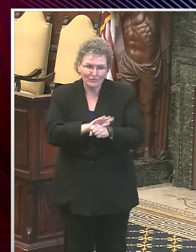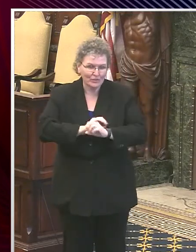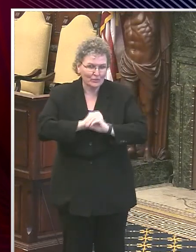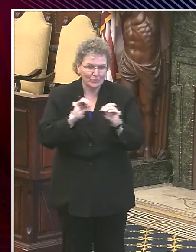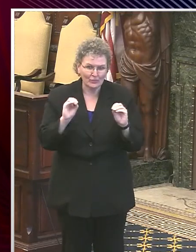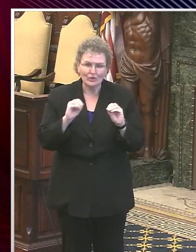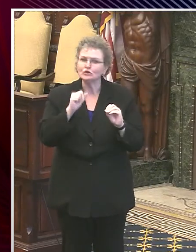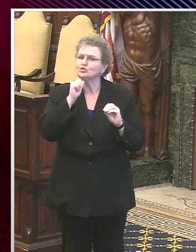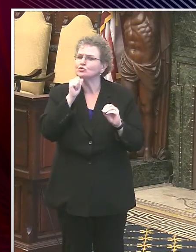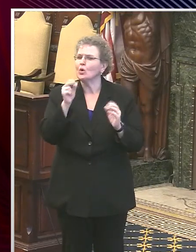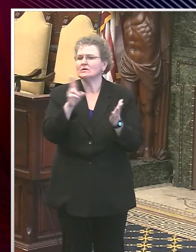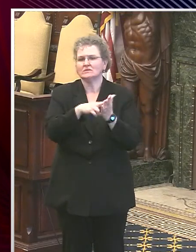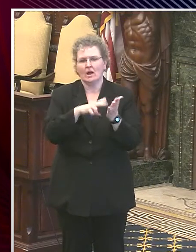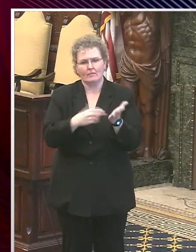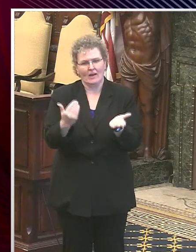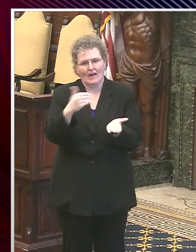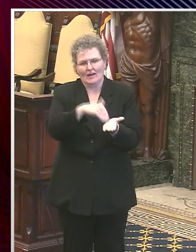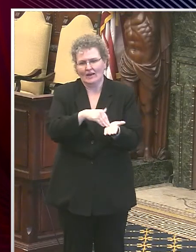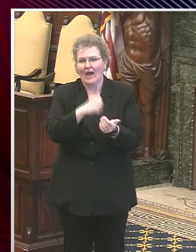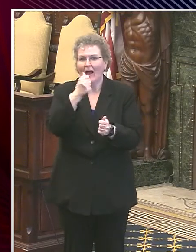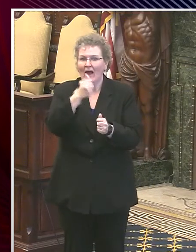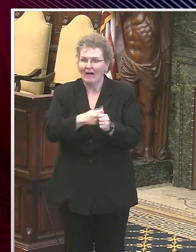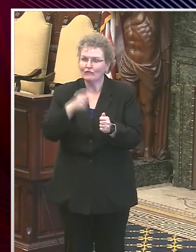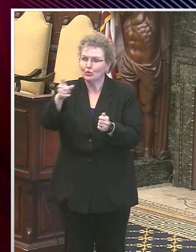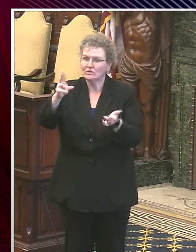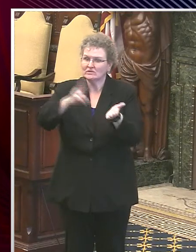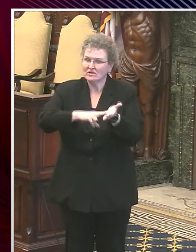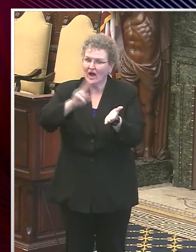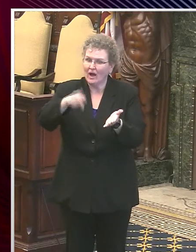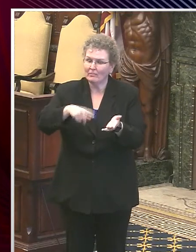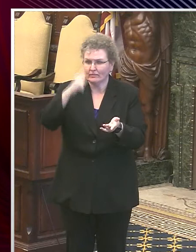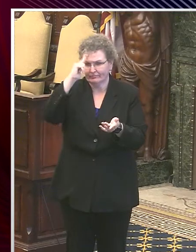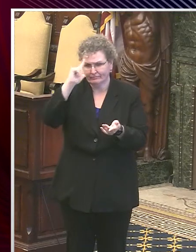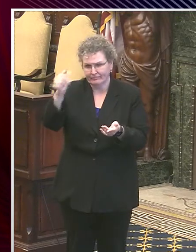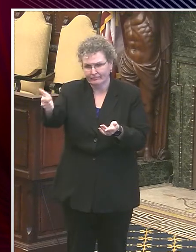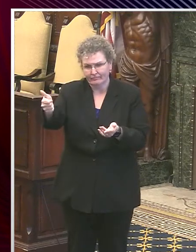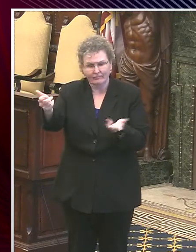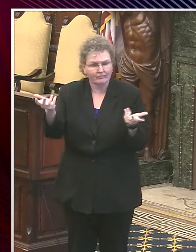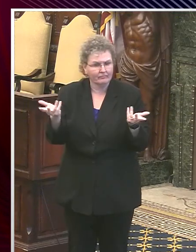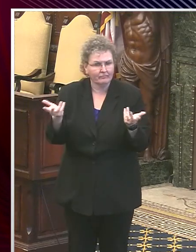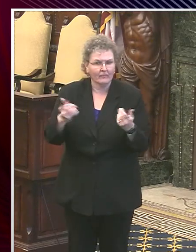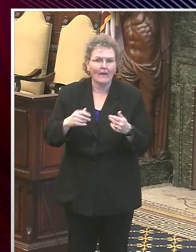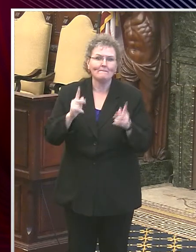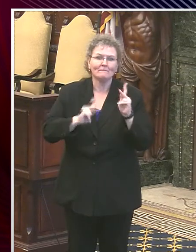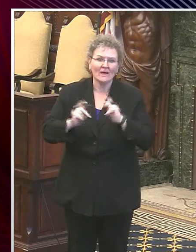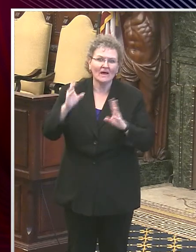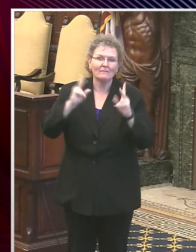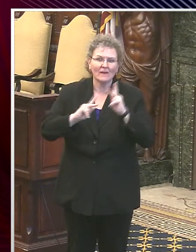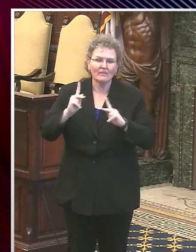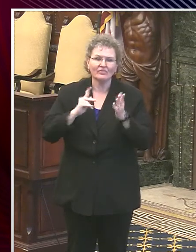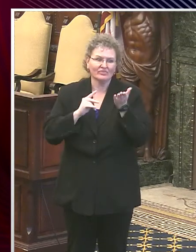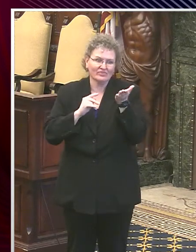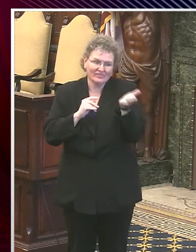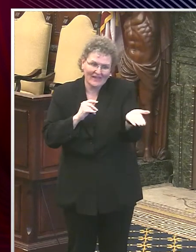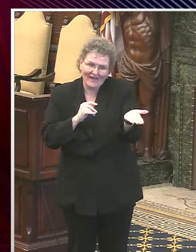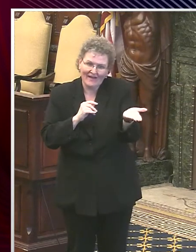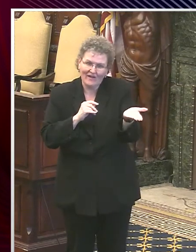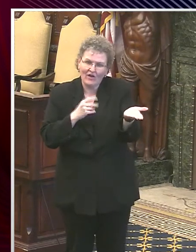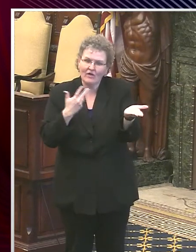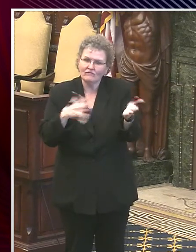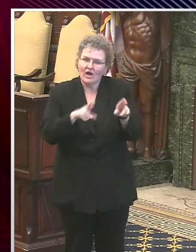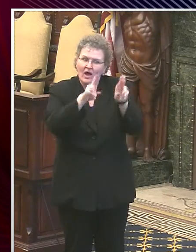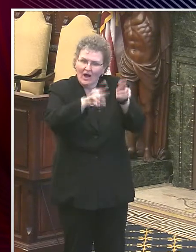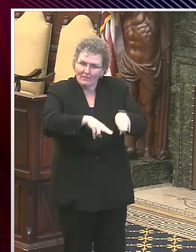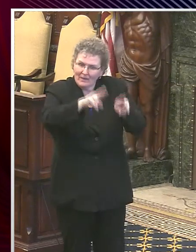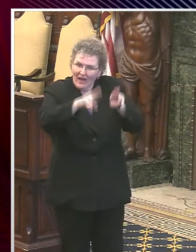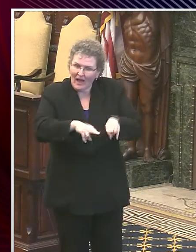that? Everyone should feel free to sign up a second time if they want to. We know that there are many duplicates in there, and we can collapse those duplicates, so that's not a problem.